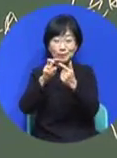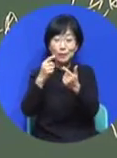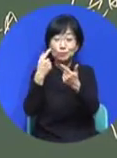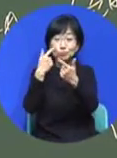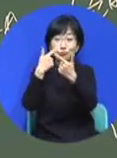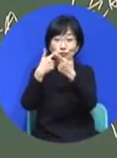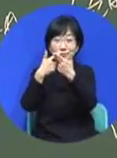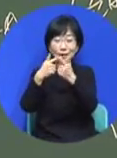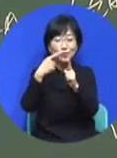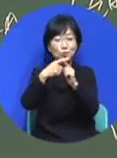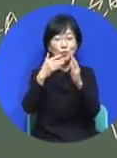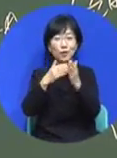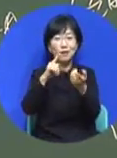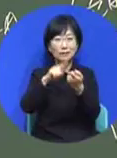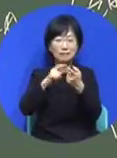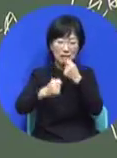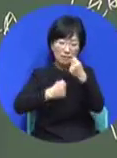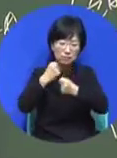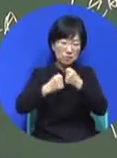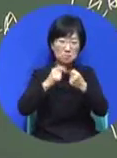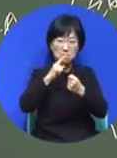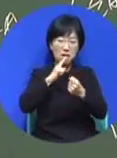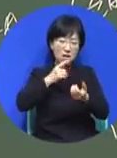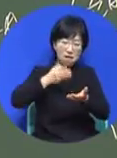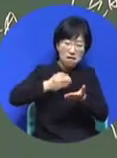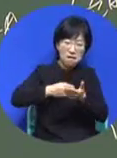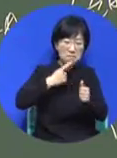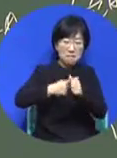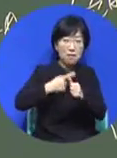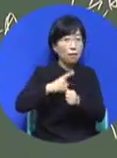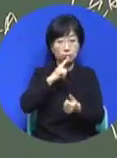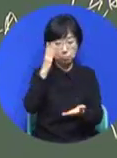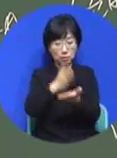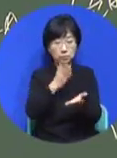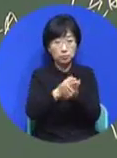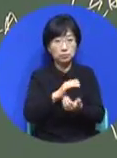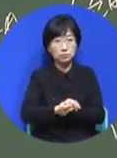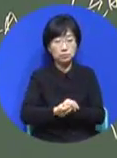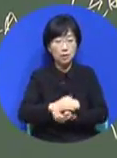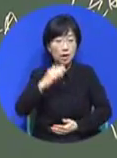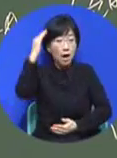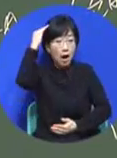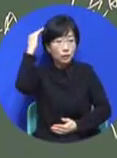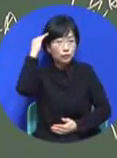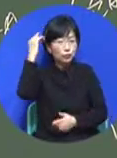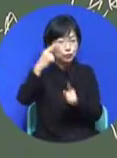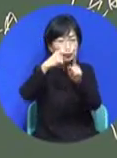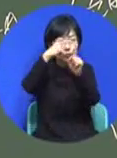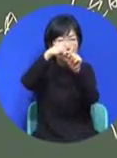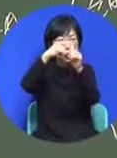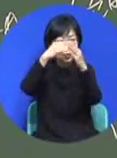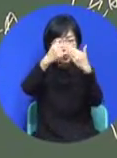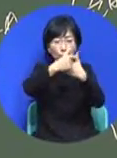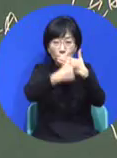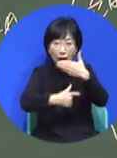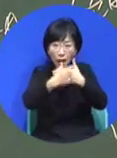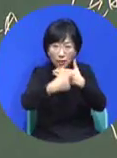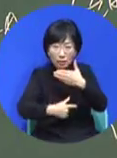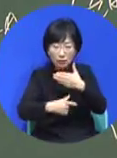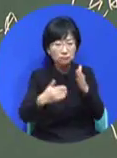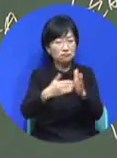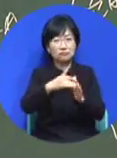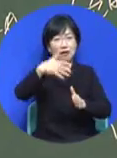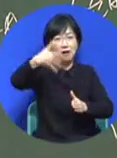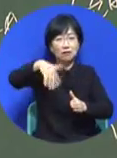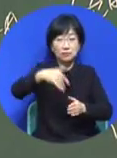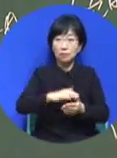Don't easily judge the churches are here, even the Manuel Soul Church and other churches, because we don't know what will